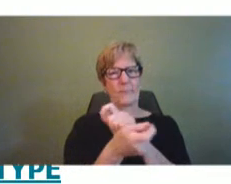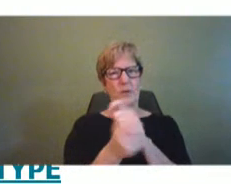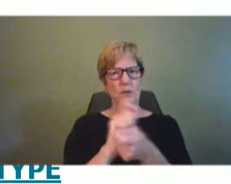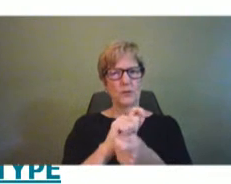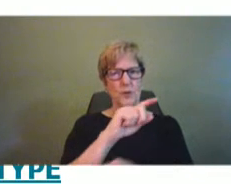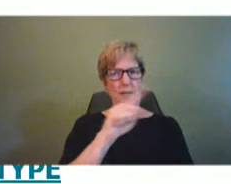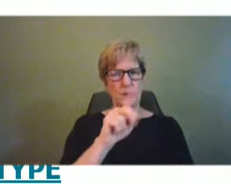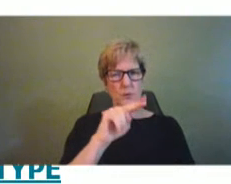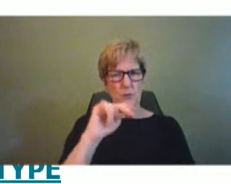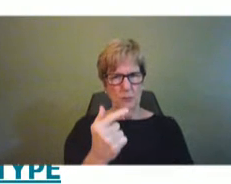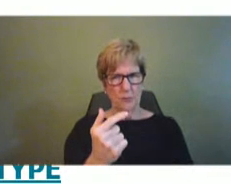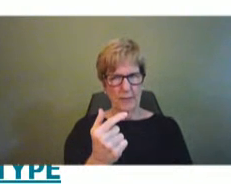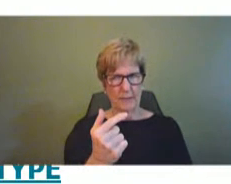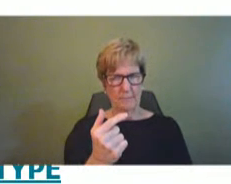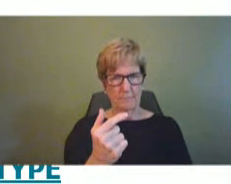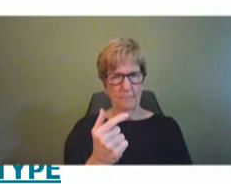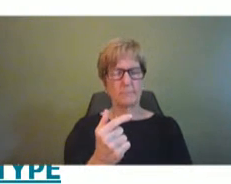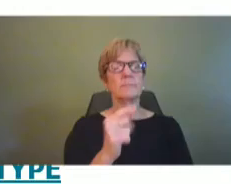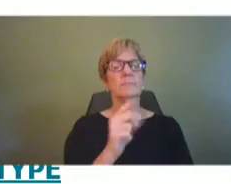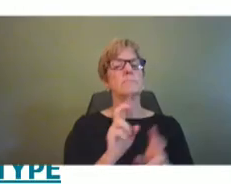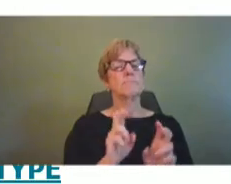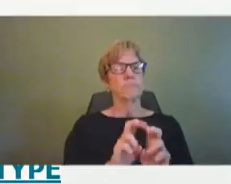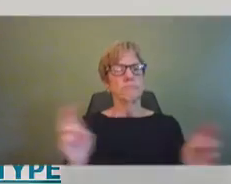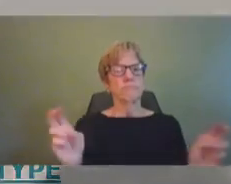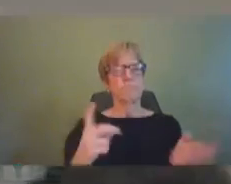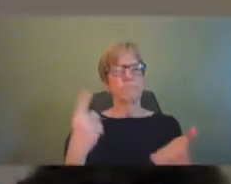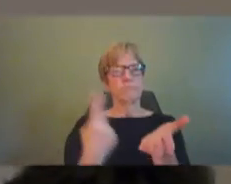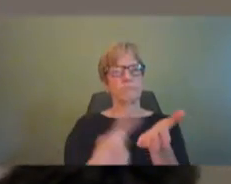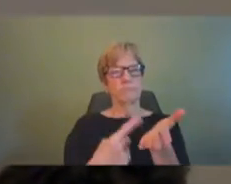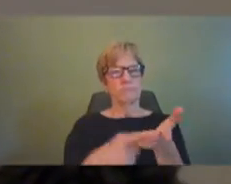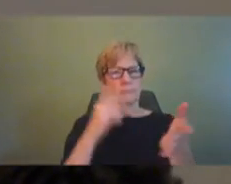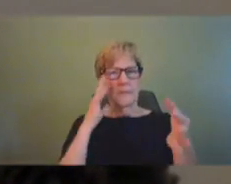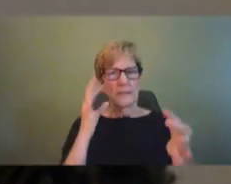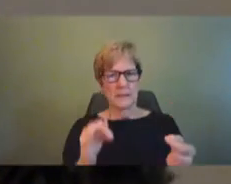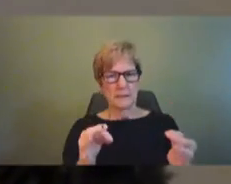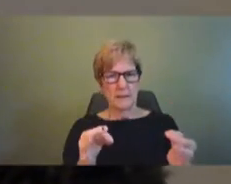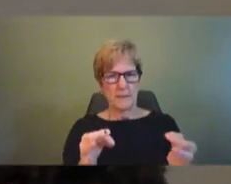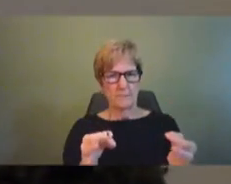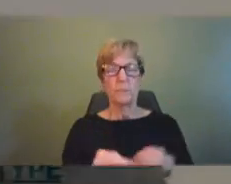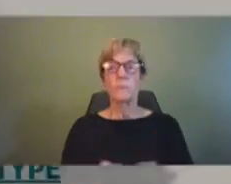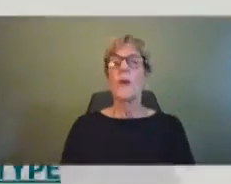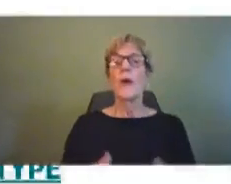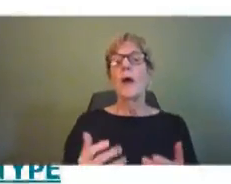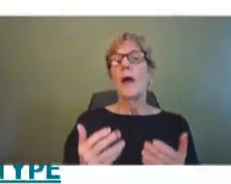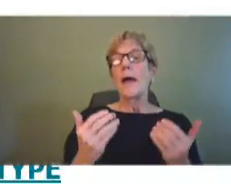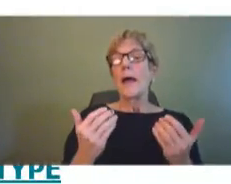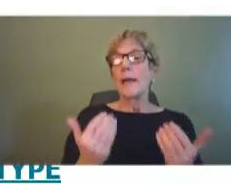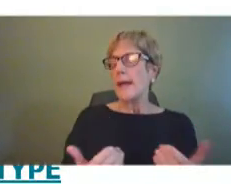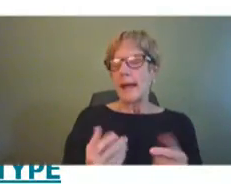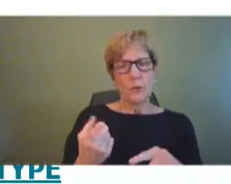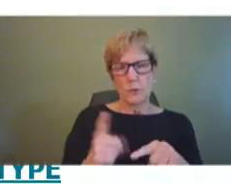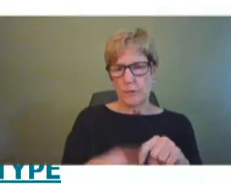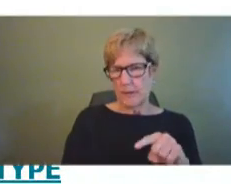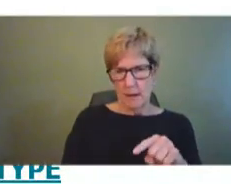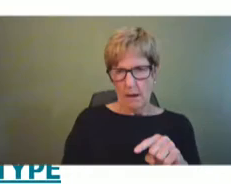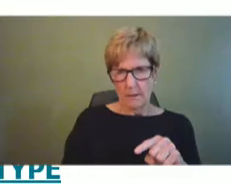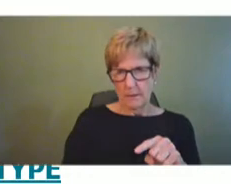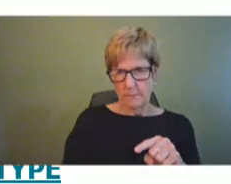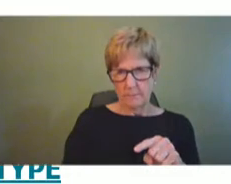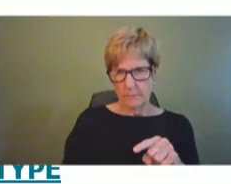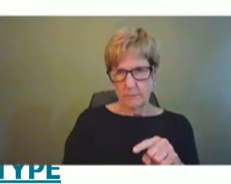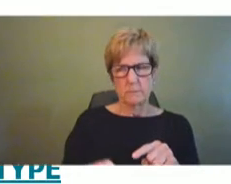conditional resoning okay um right now you cannot in those zoning